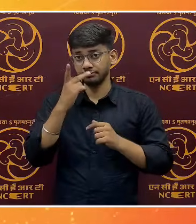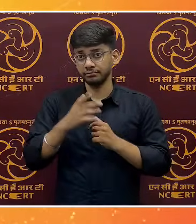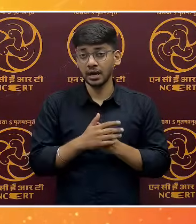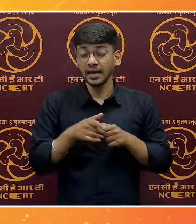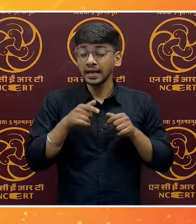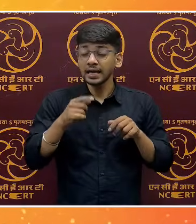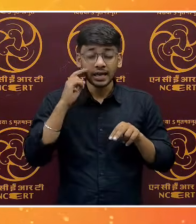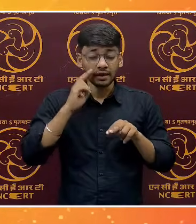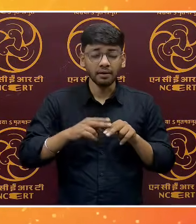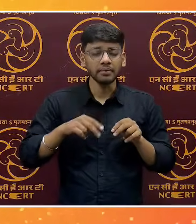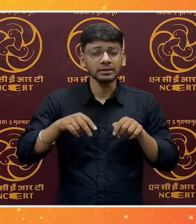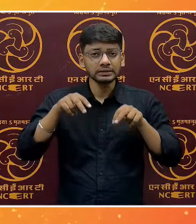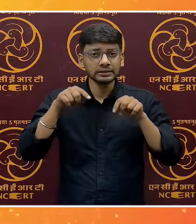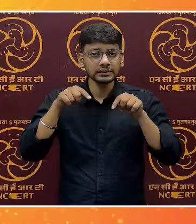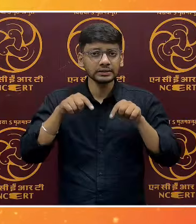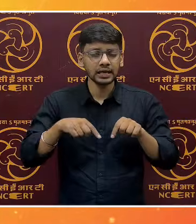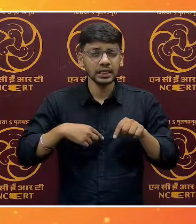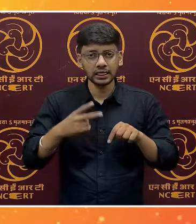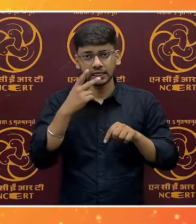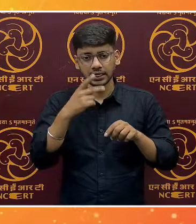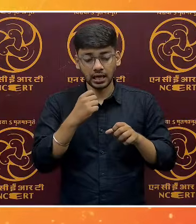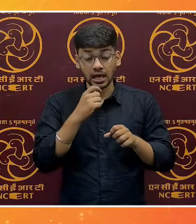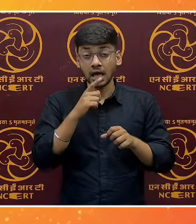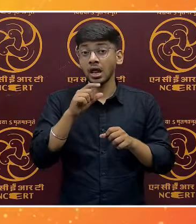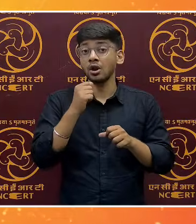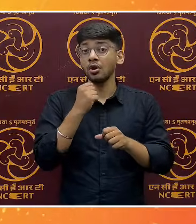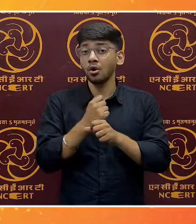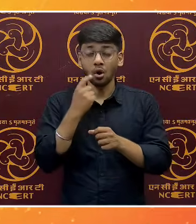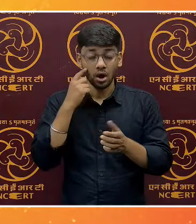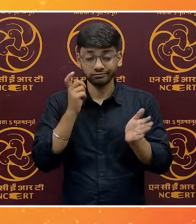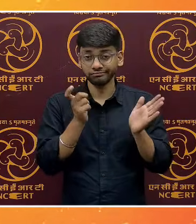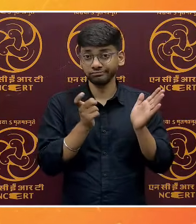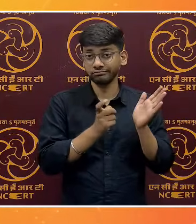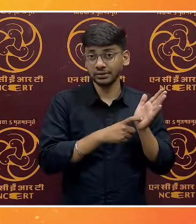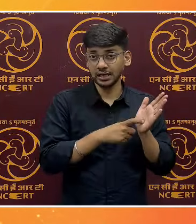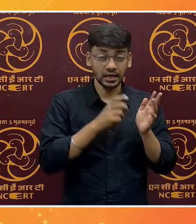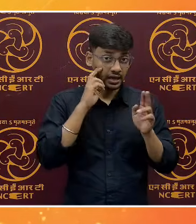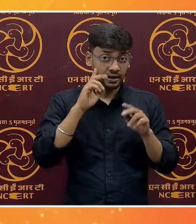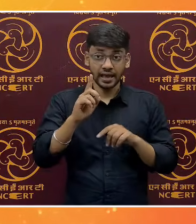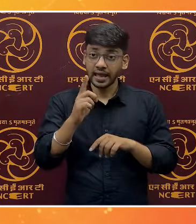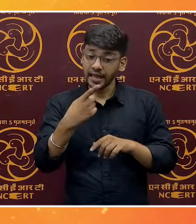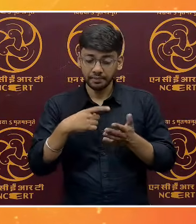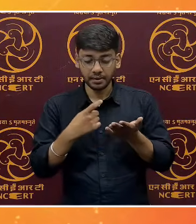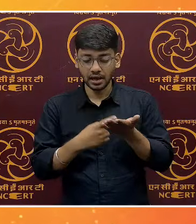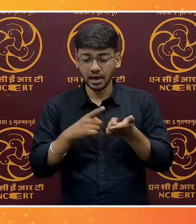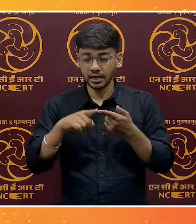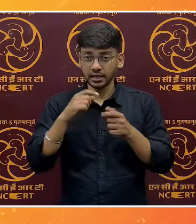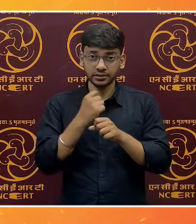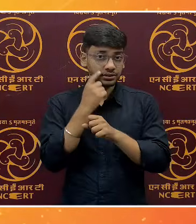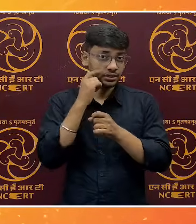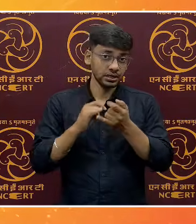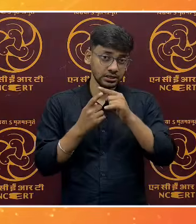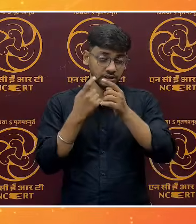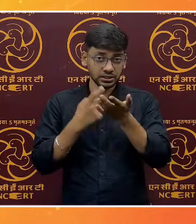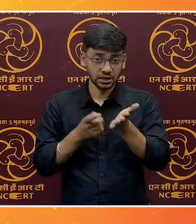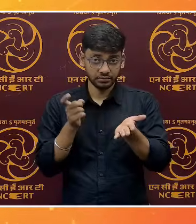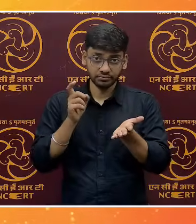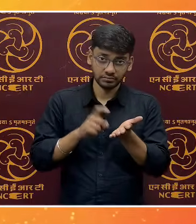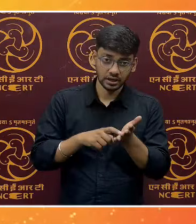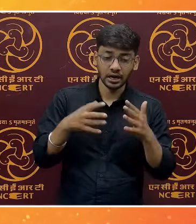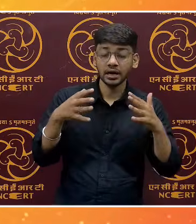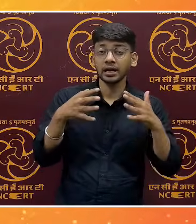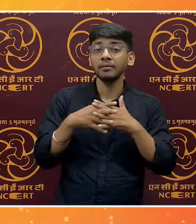to log into the Diksha platform, and it is a one-time registration required here. So you have to type